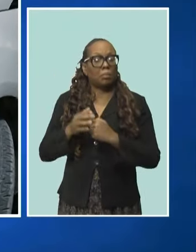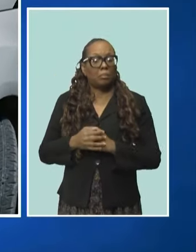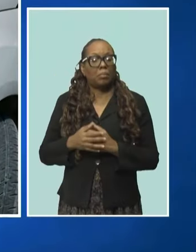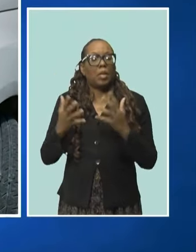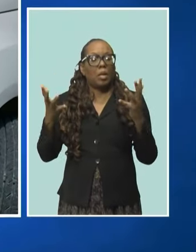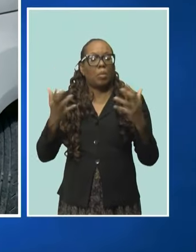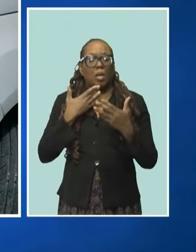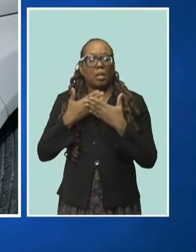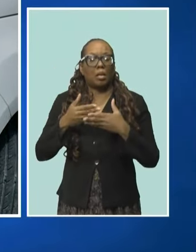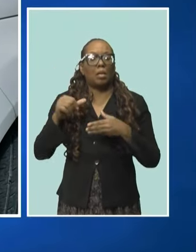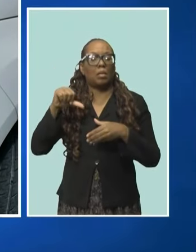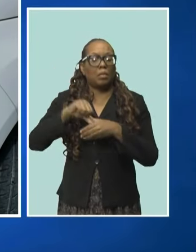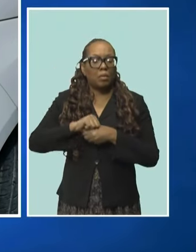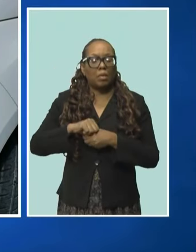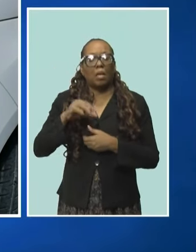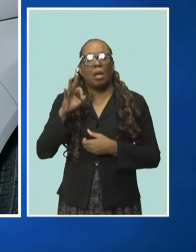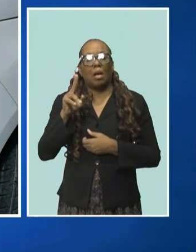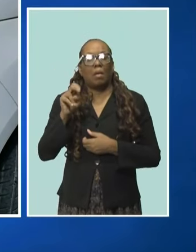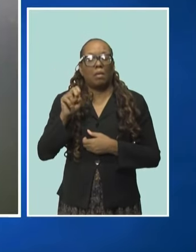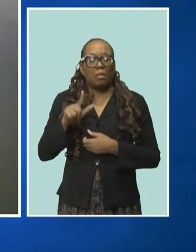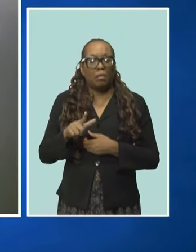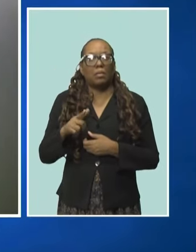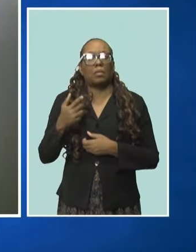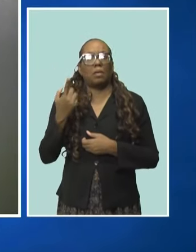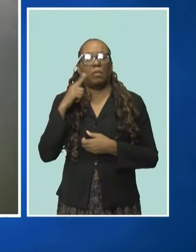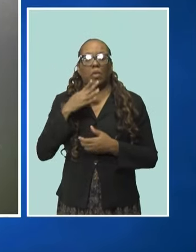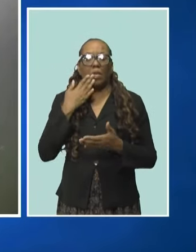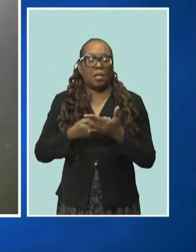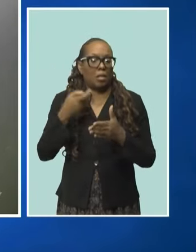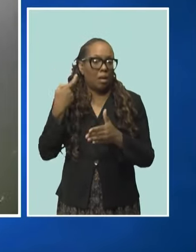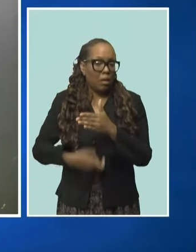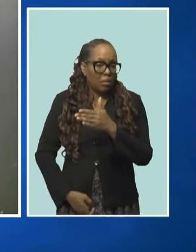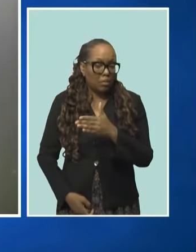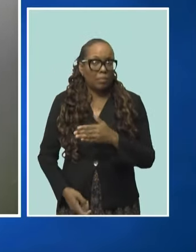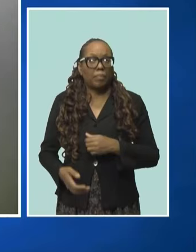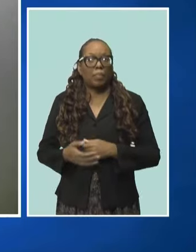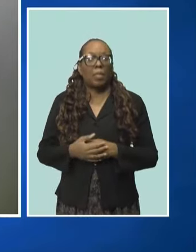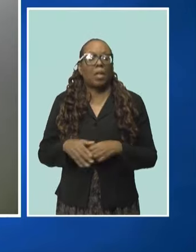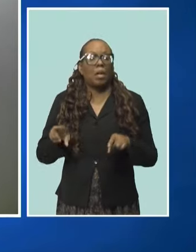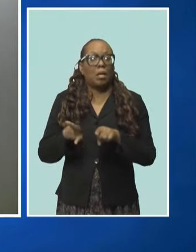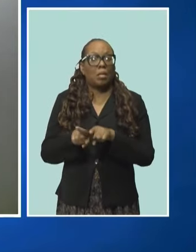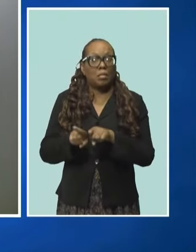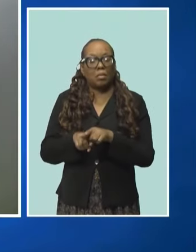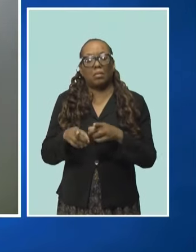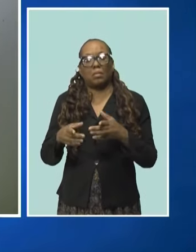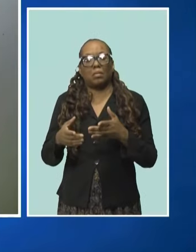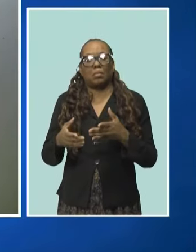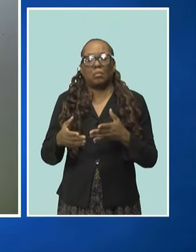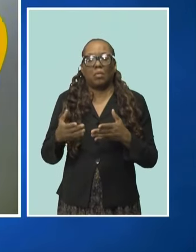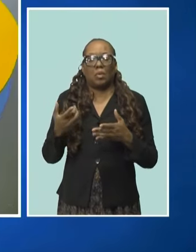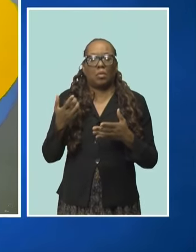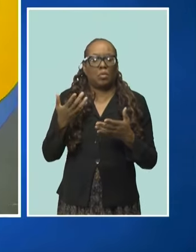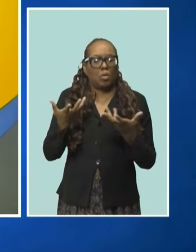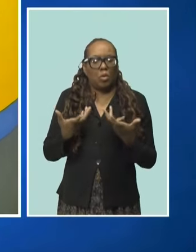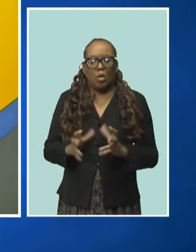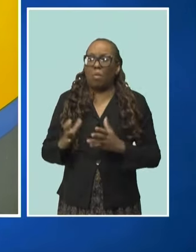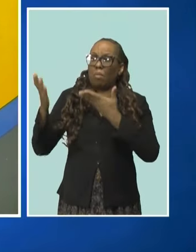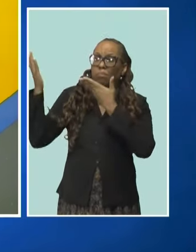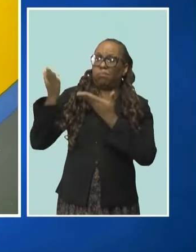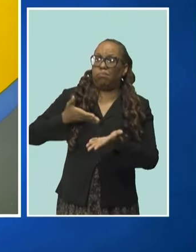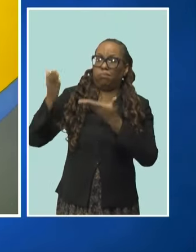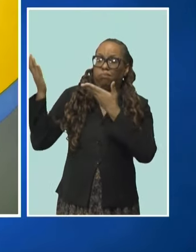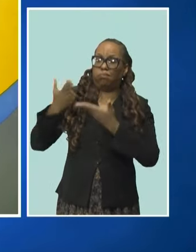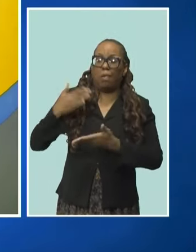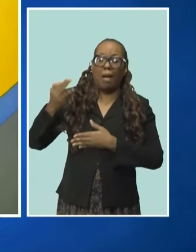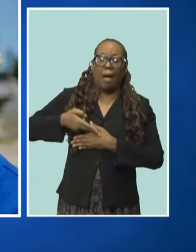transportation fuel for 60% of the country's road traffic and at the same time address the problem of high prices for imported fossil